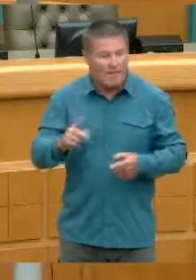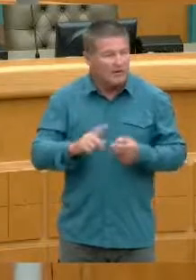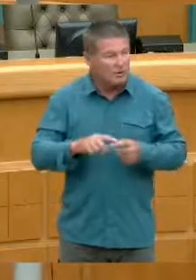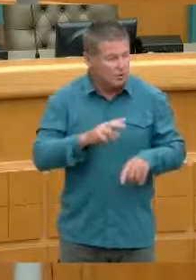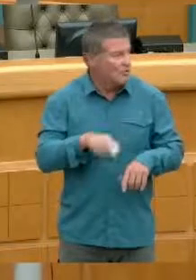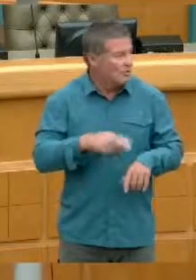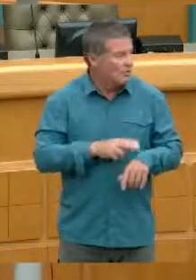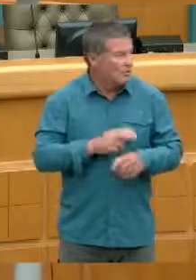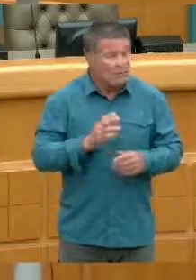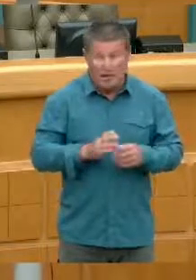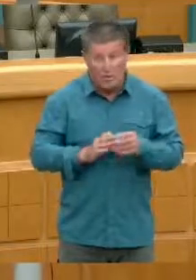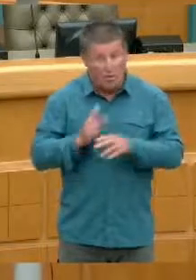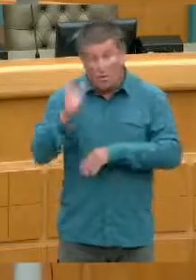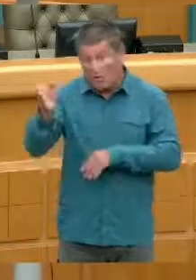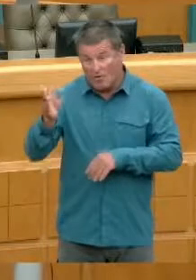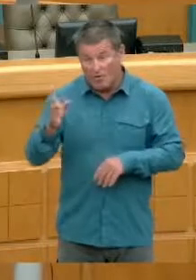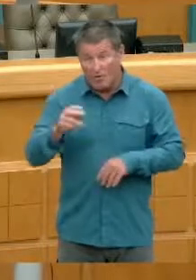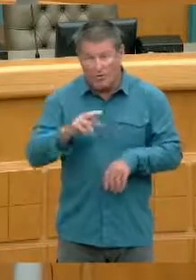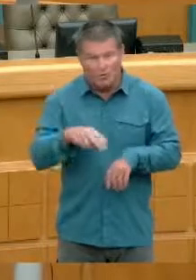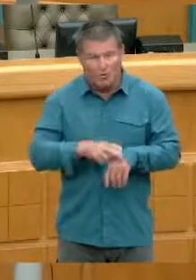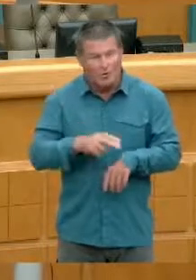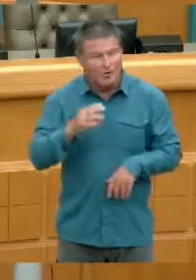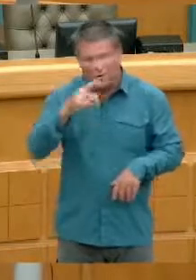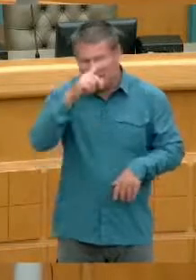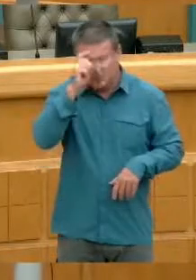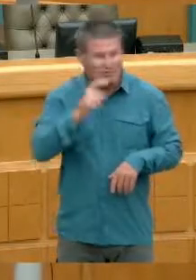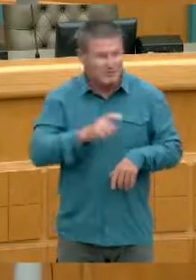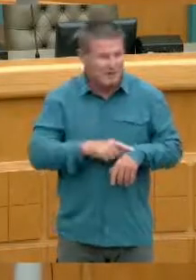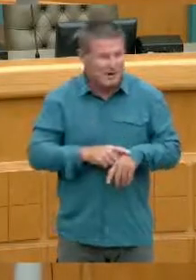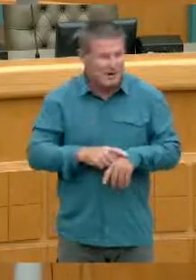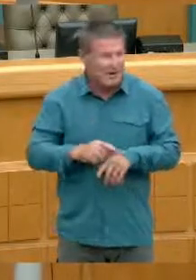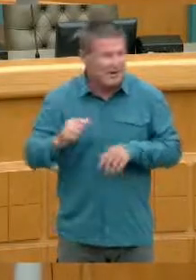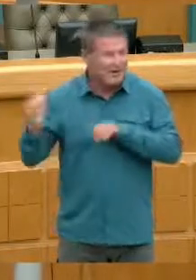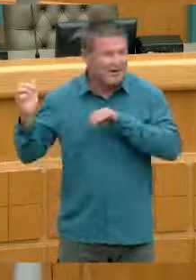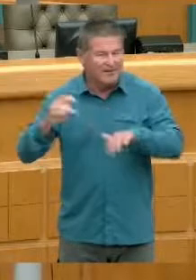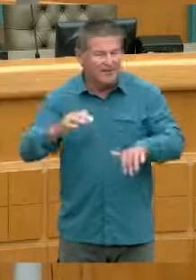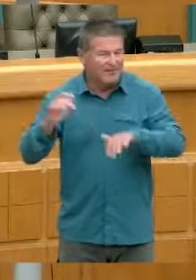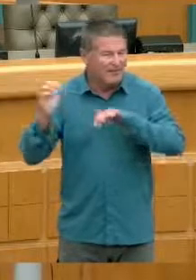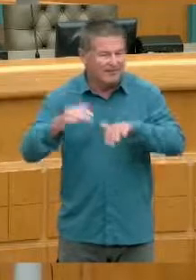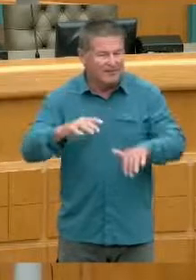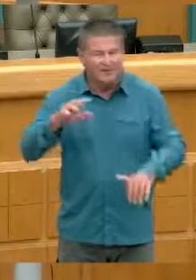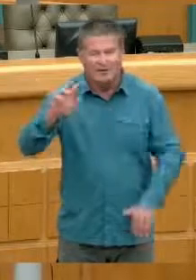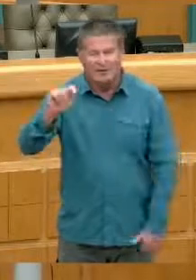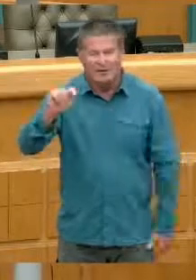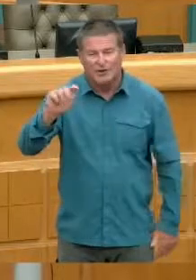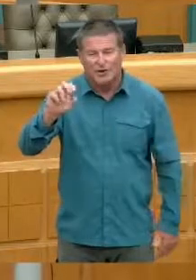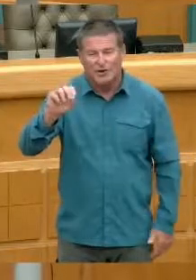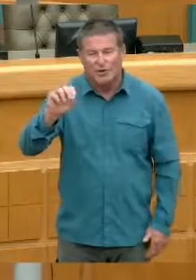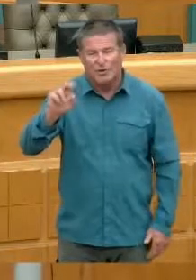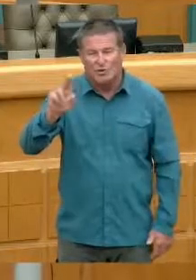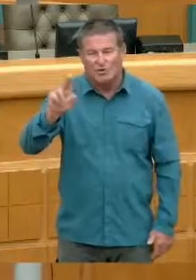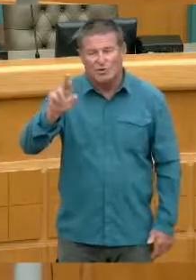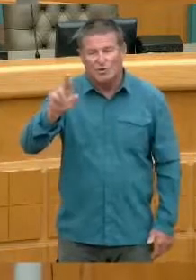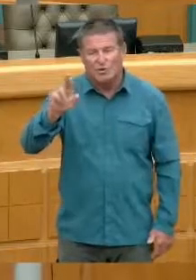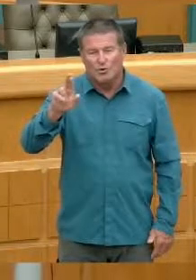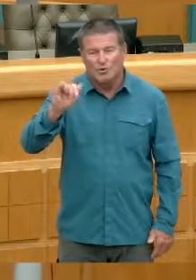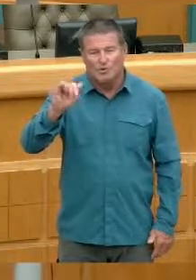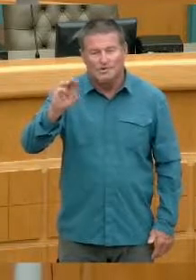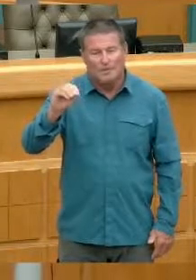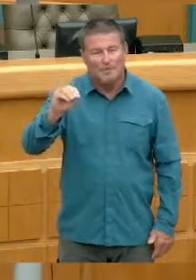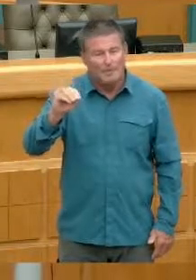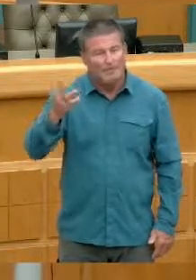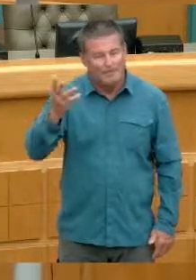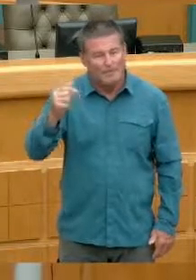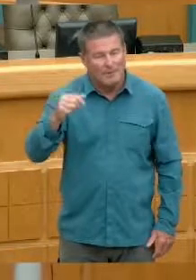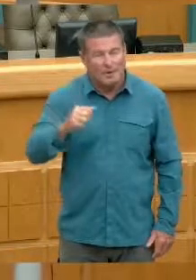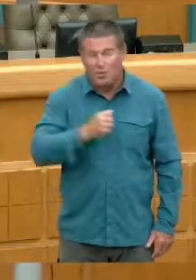this to go well above normal because we all know in the summer, that's really when the tourism industry kicks in here in the Coastal Bend area. We